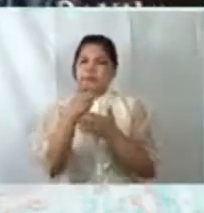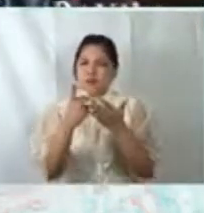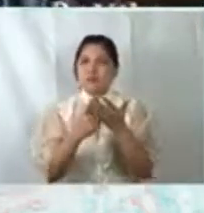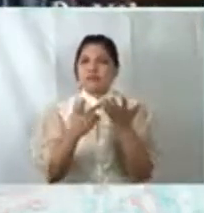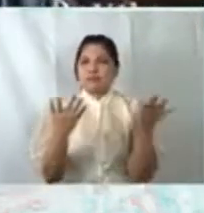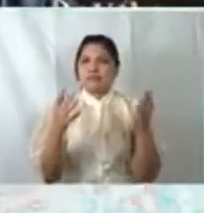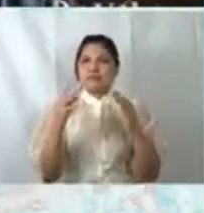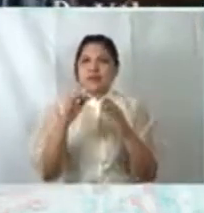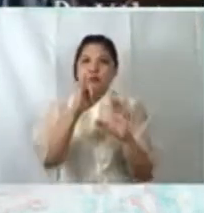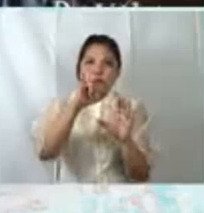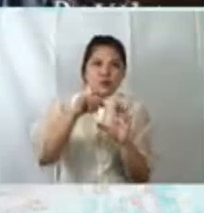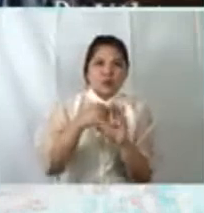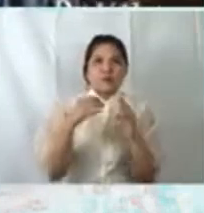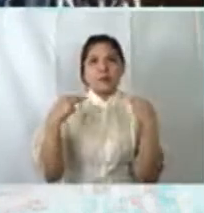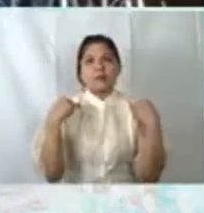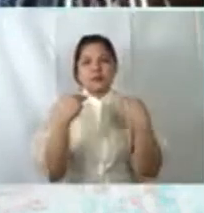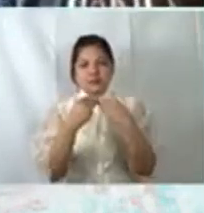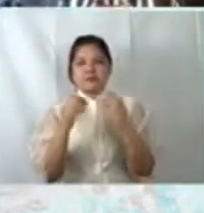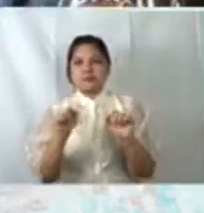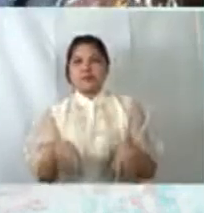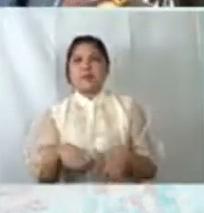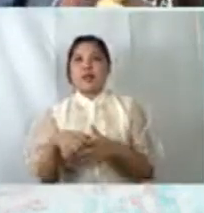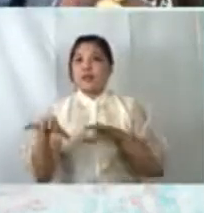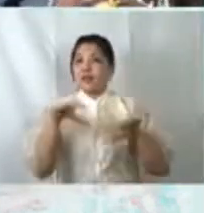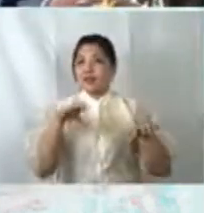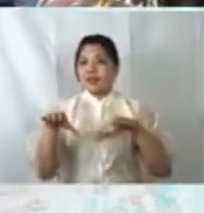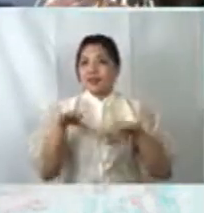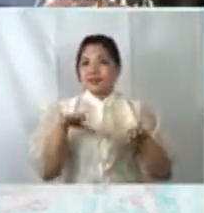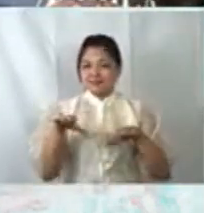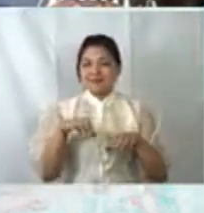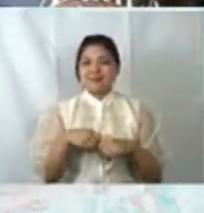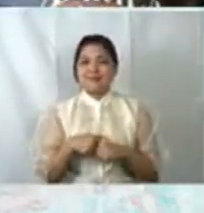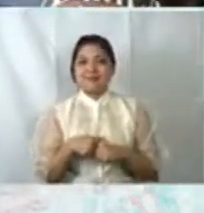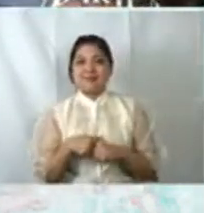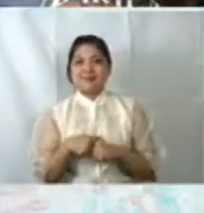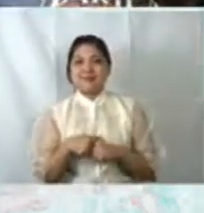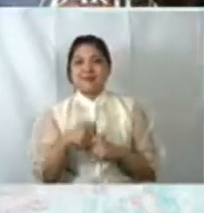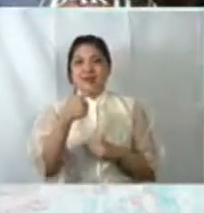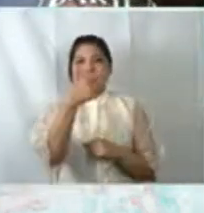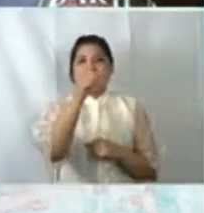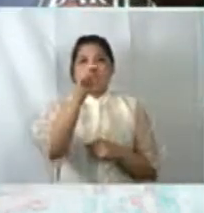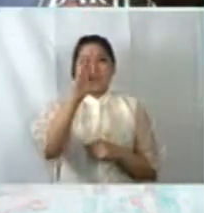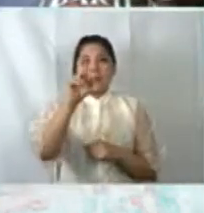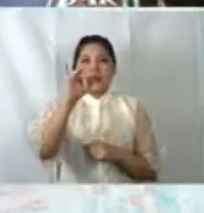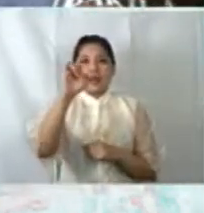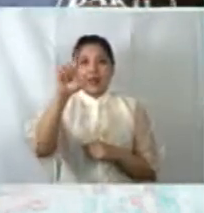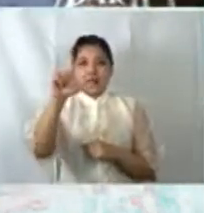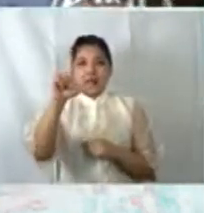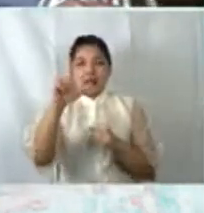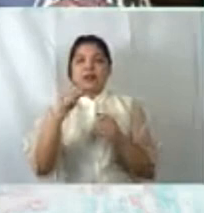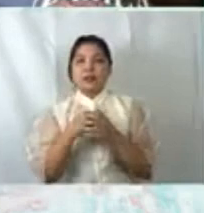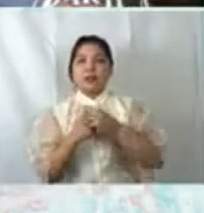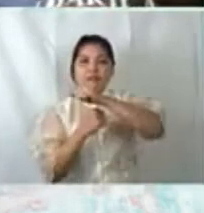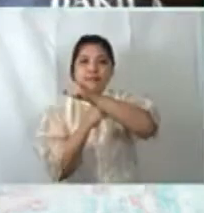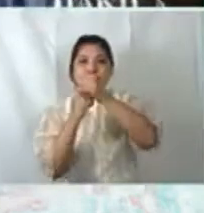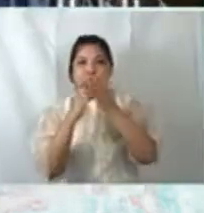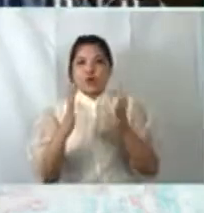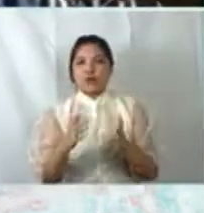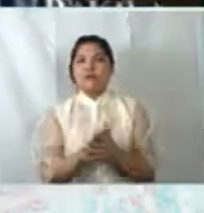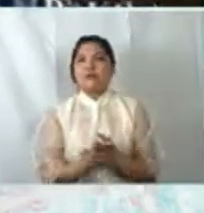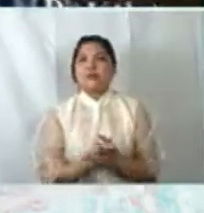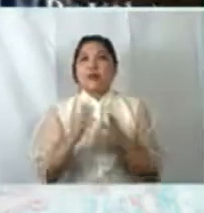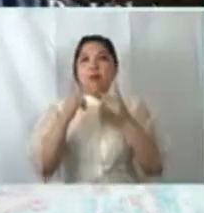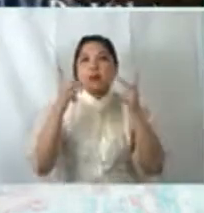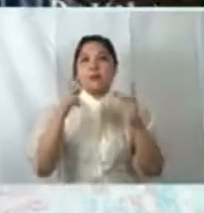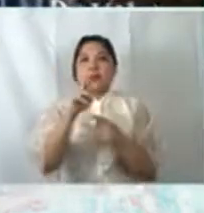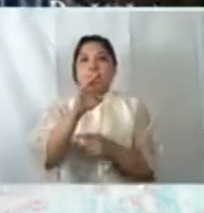can join our activities. Gabriel Fabella, one of the founders of the PHA, I'm the public relations officer, by